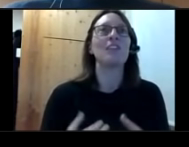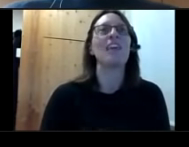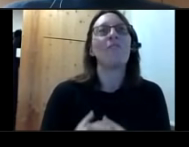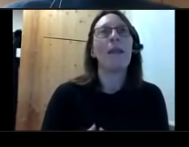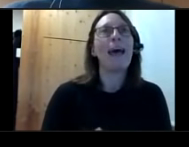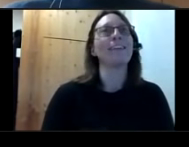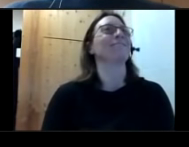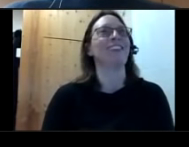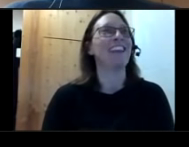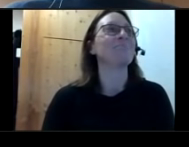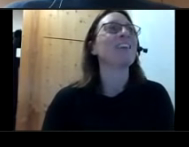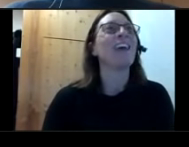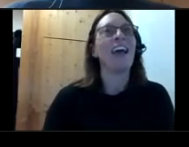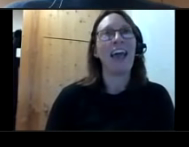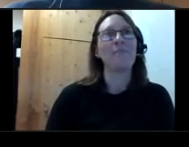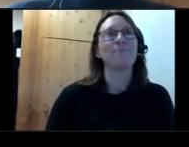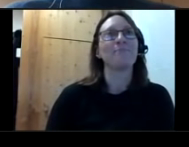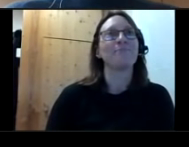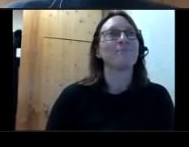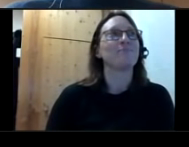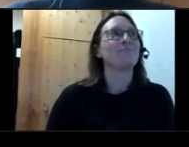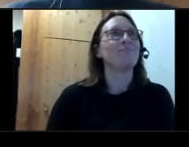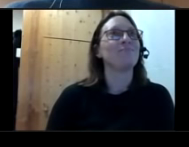You need to have a plan, really. Okay. Yep.